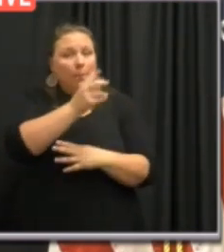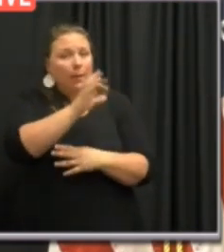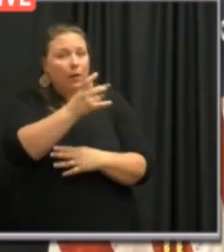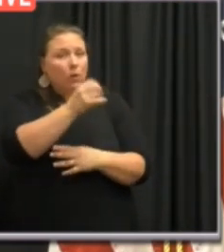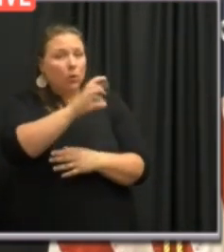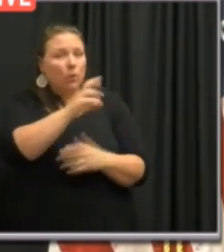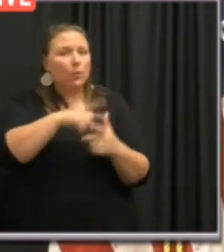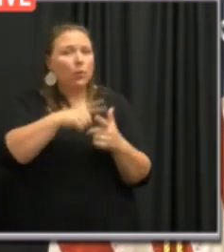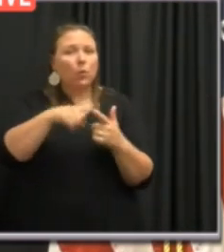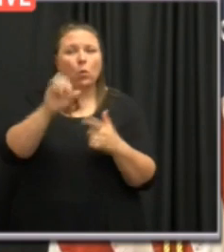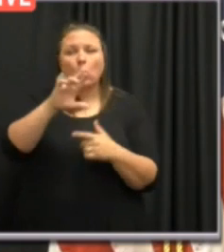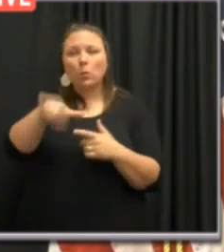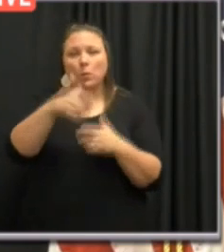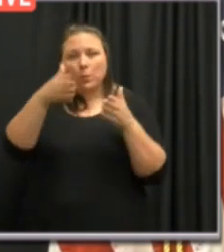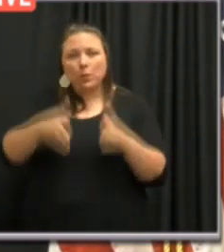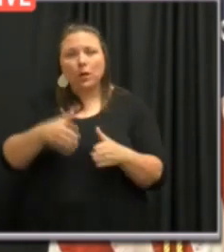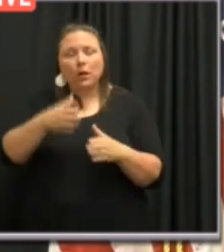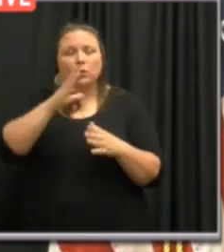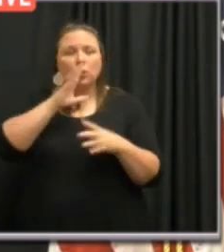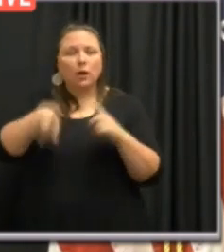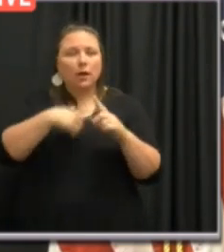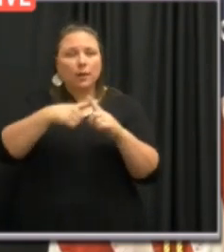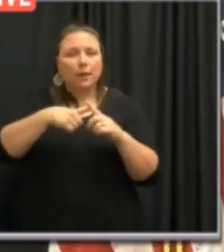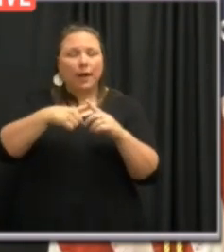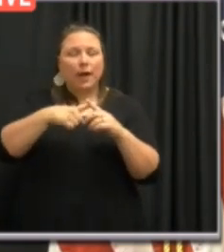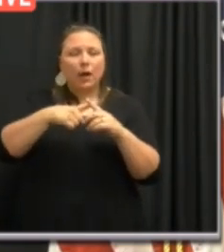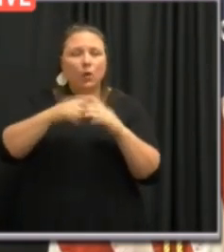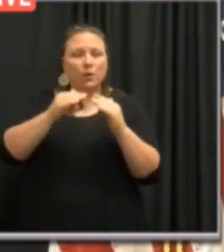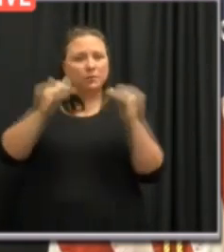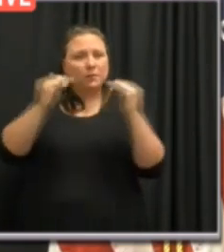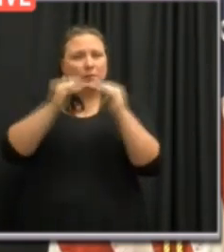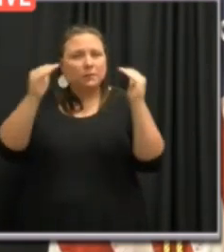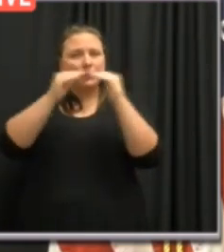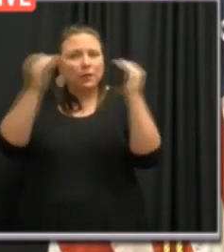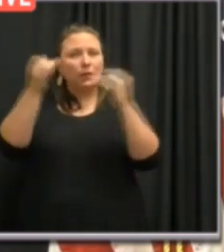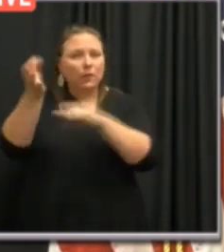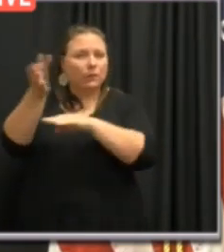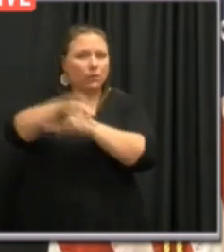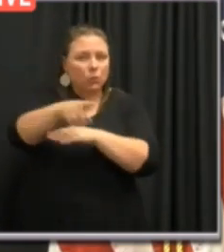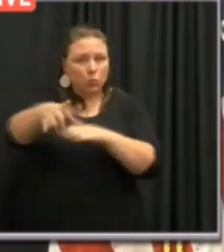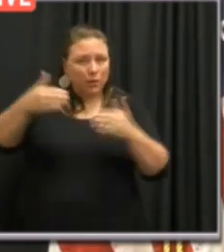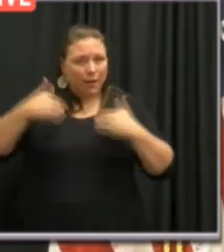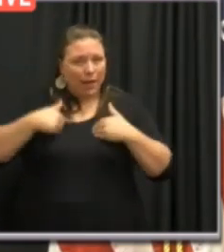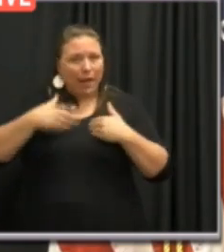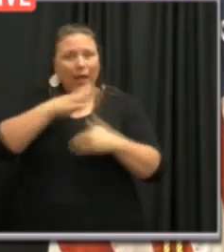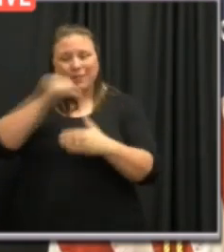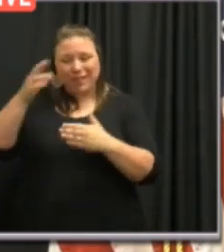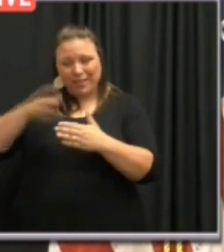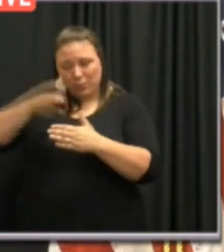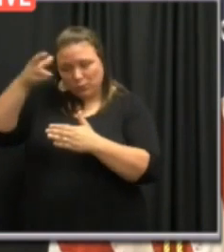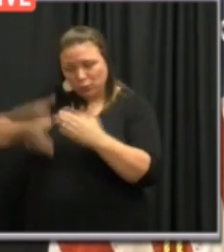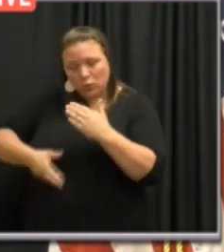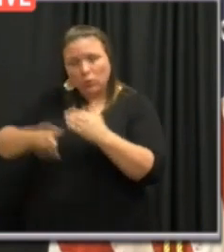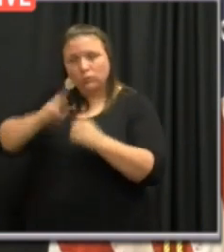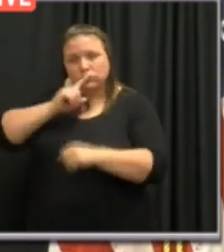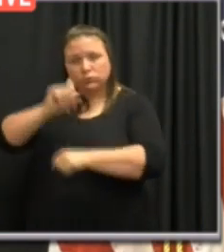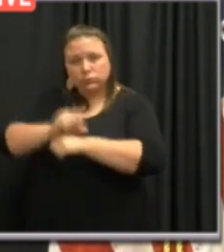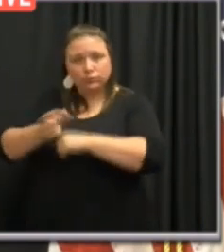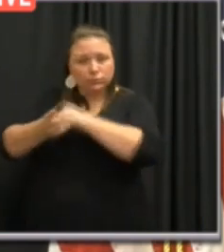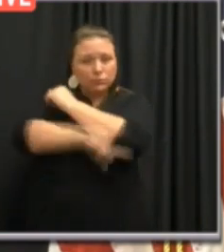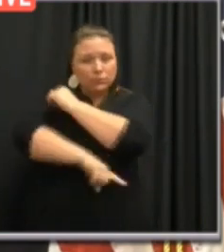sort of the levels of enforcement tactics that you guys have and what the ultimate consequence could be if